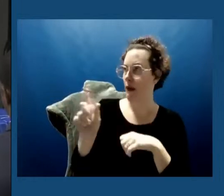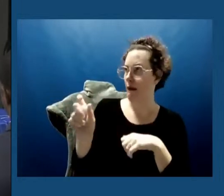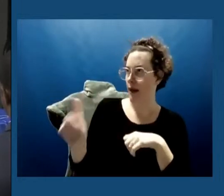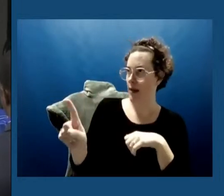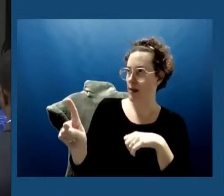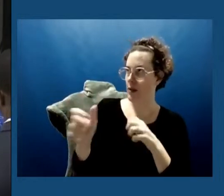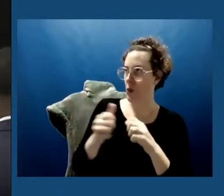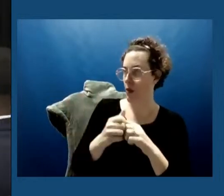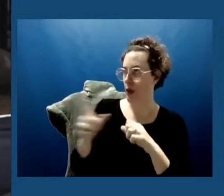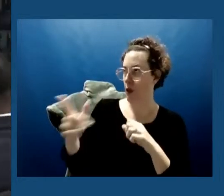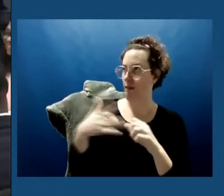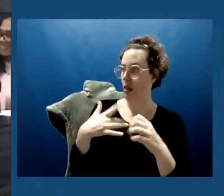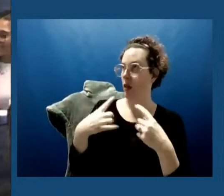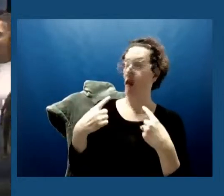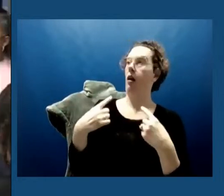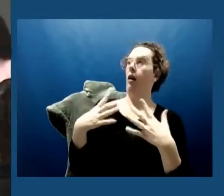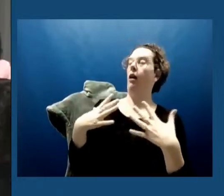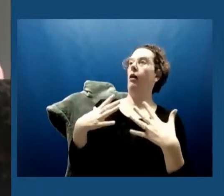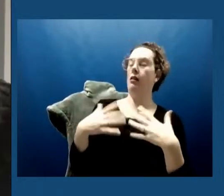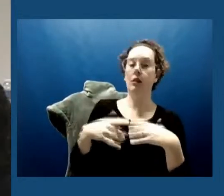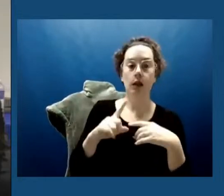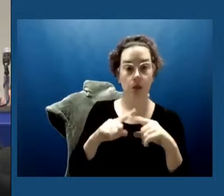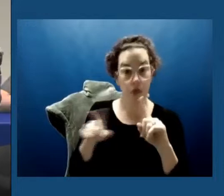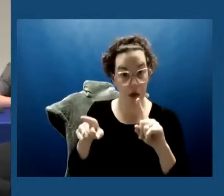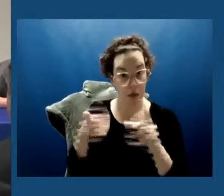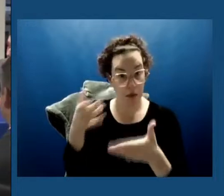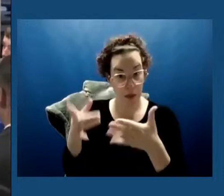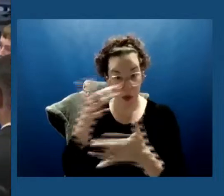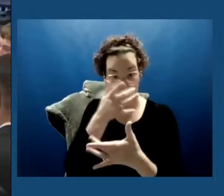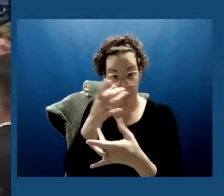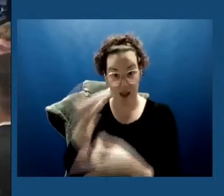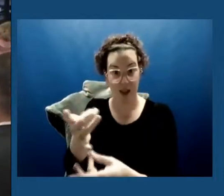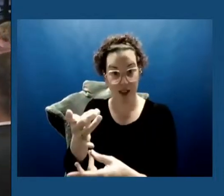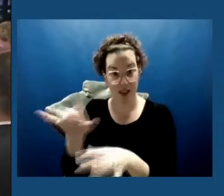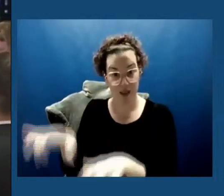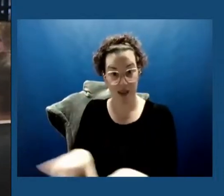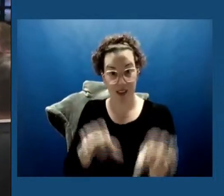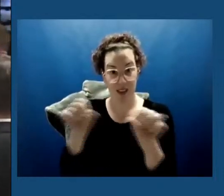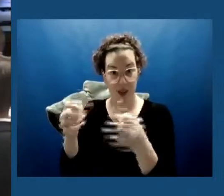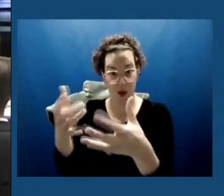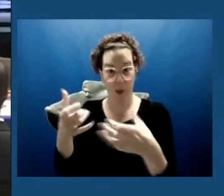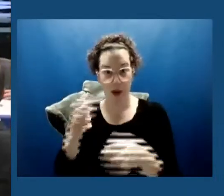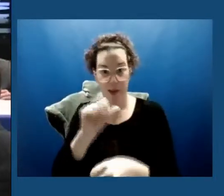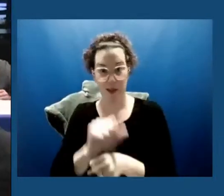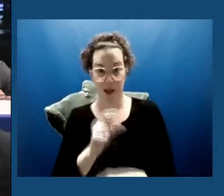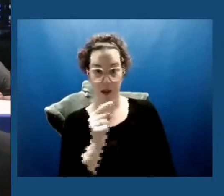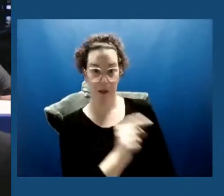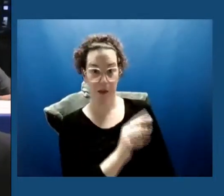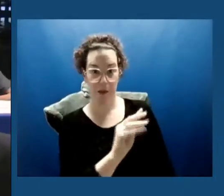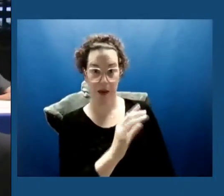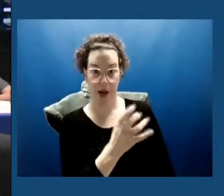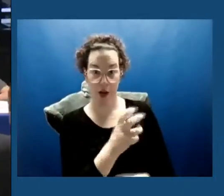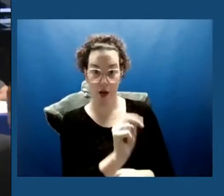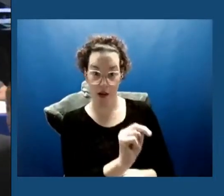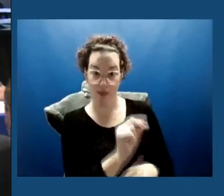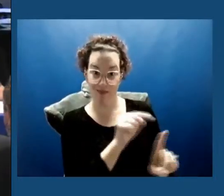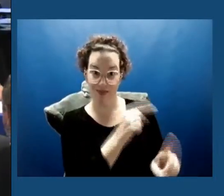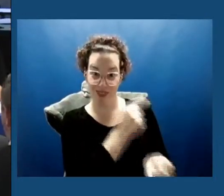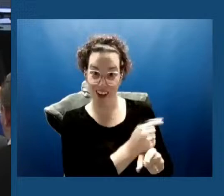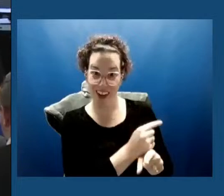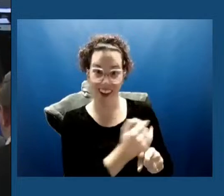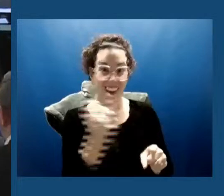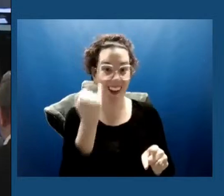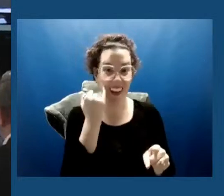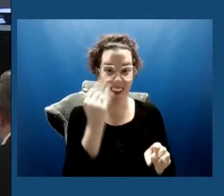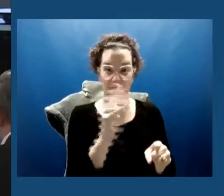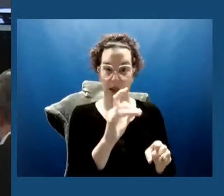you on the spot, but like, you must be interested to take this because you're going to get a job at Micron. Would you be as interested if Micron weren't here?